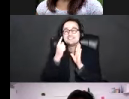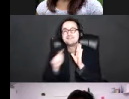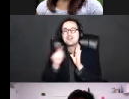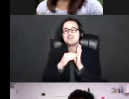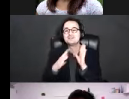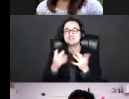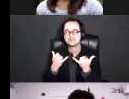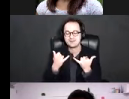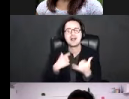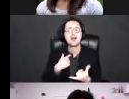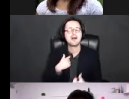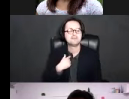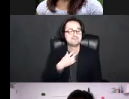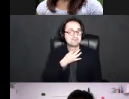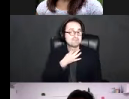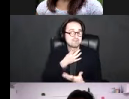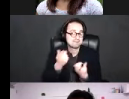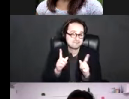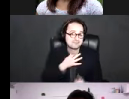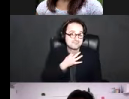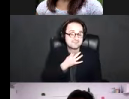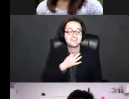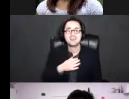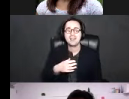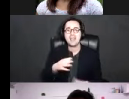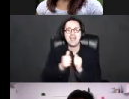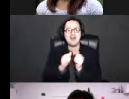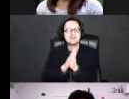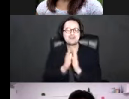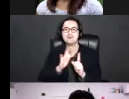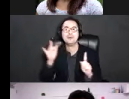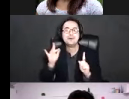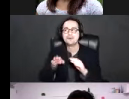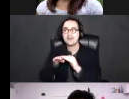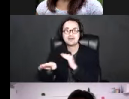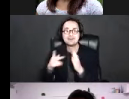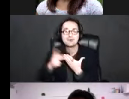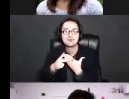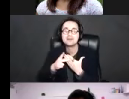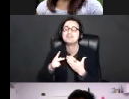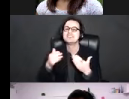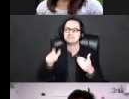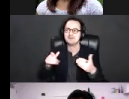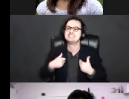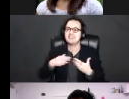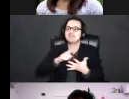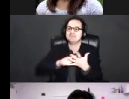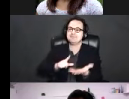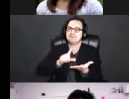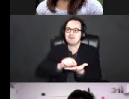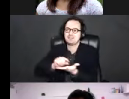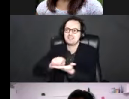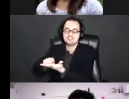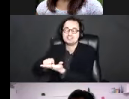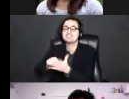thought you might be curious that you must have to be a superstar or get into a great program, that you have to have a lot of publications as an undergrad, but that's not always the